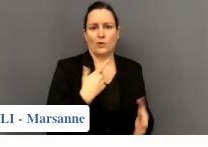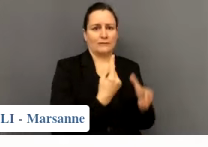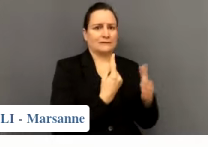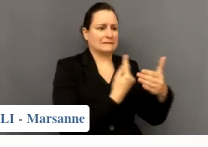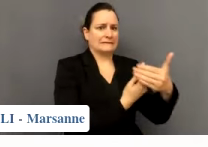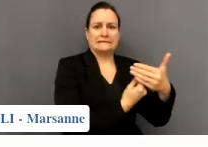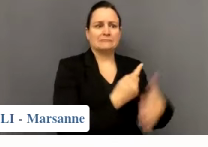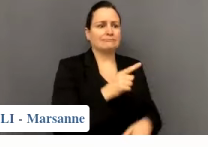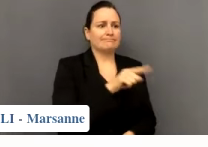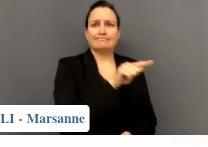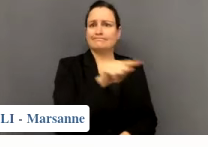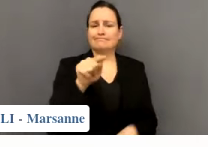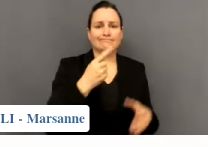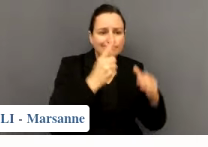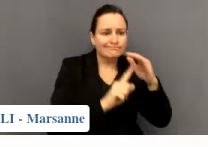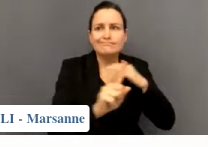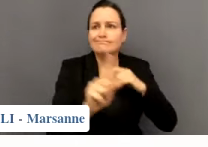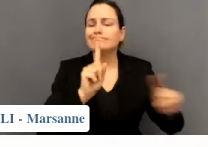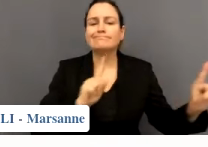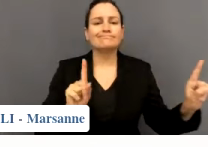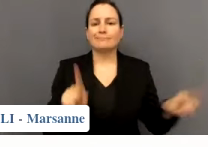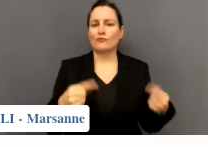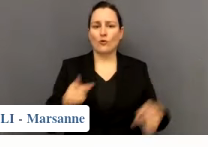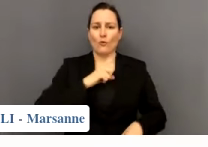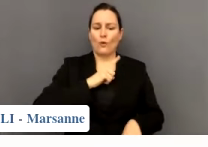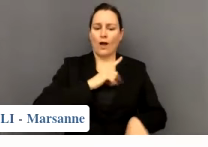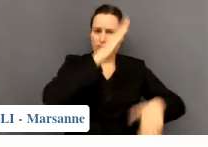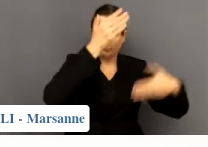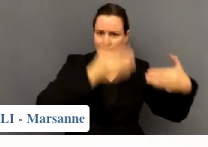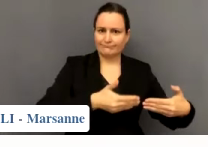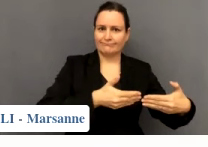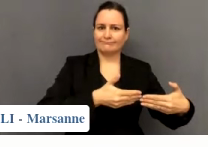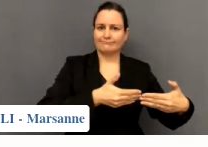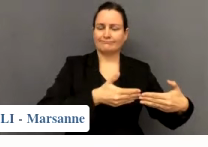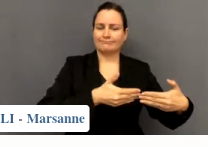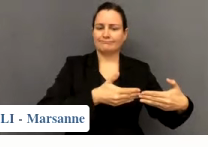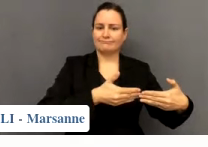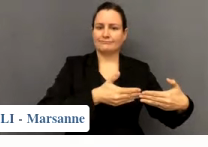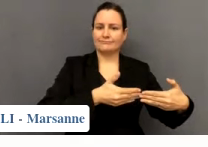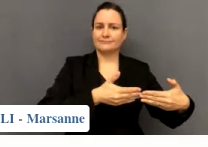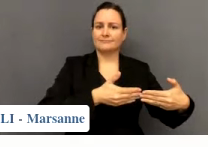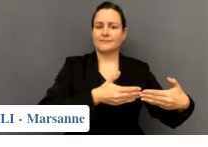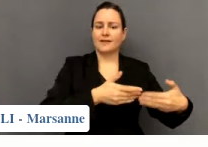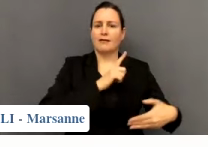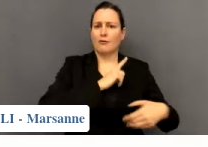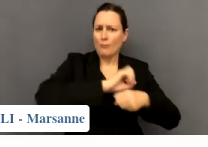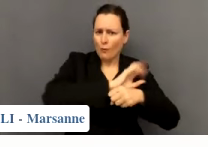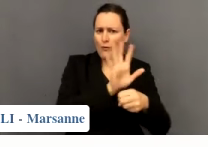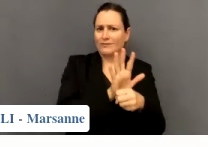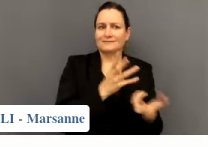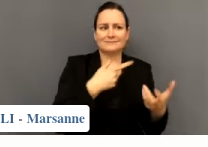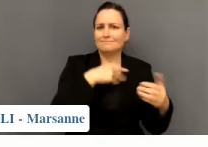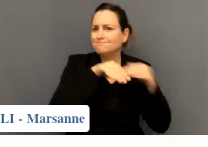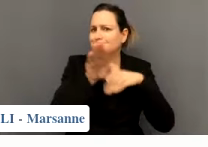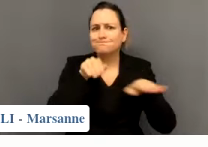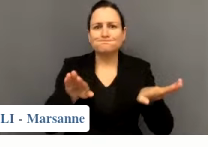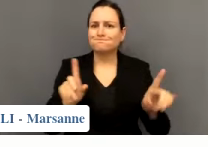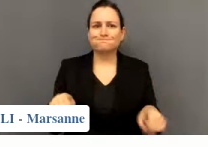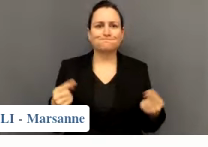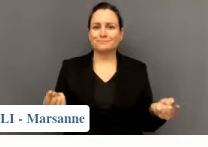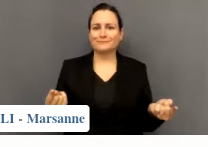the country. Now, we're not saying that financial stress causes violence, because not all women who reported an increase in financial